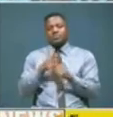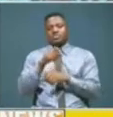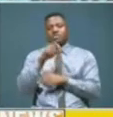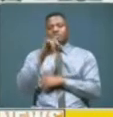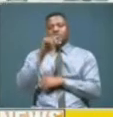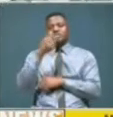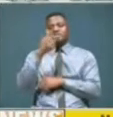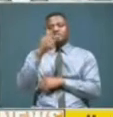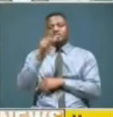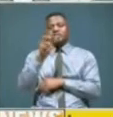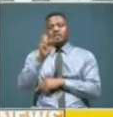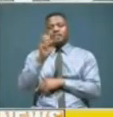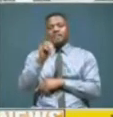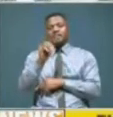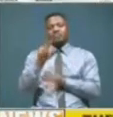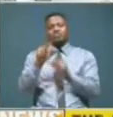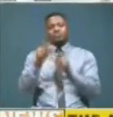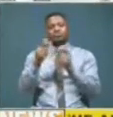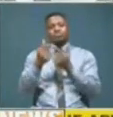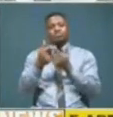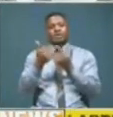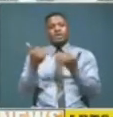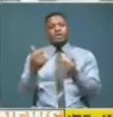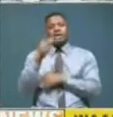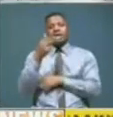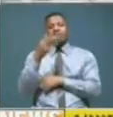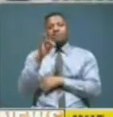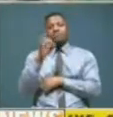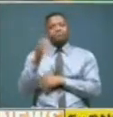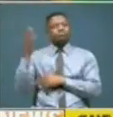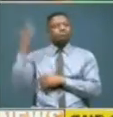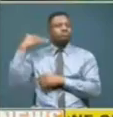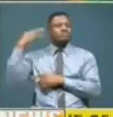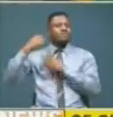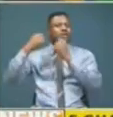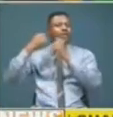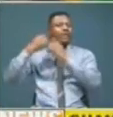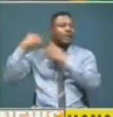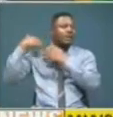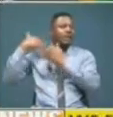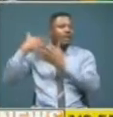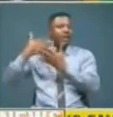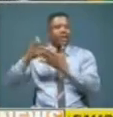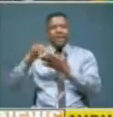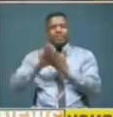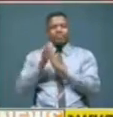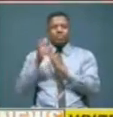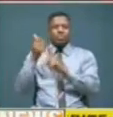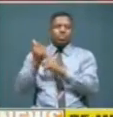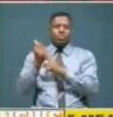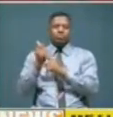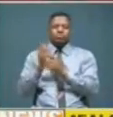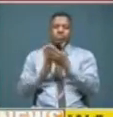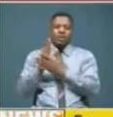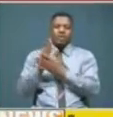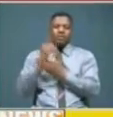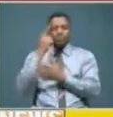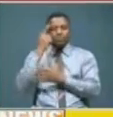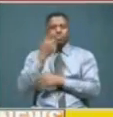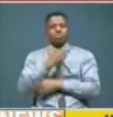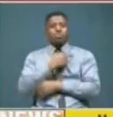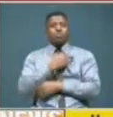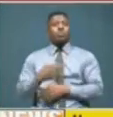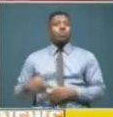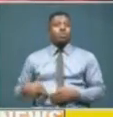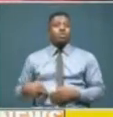of Nahafo, now Ahafo region, centuries ago, Adinkra was the exclusive right of royalty